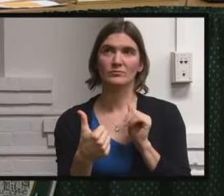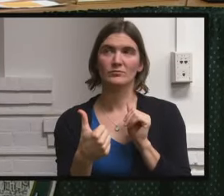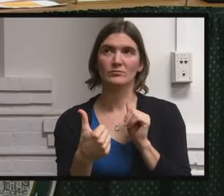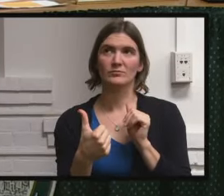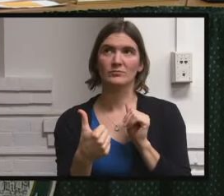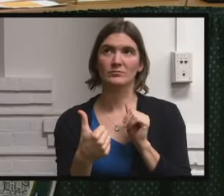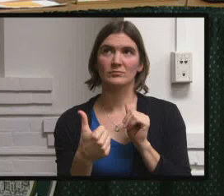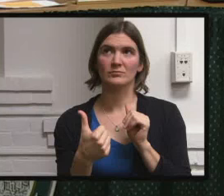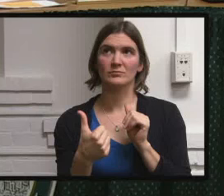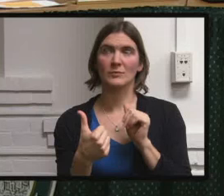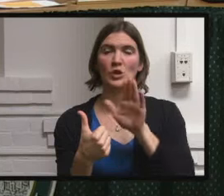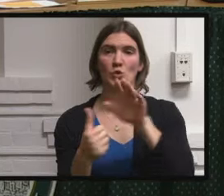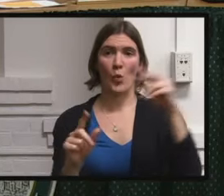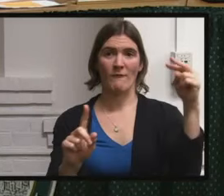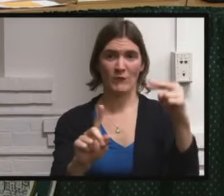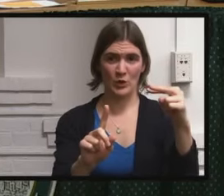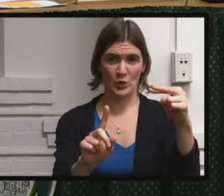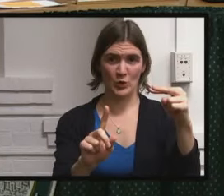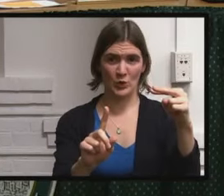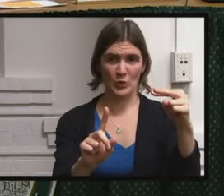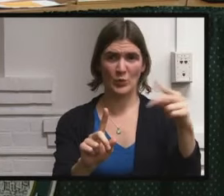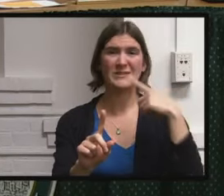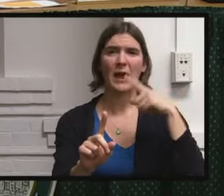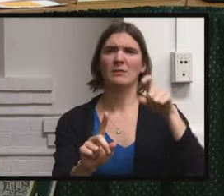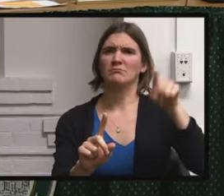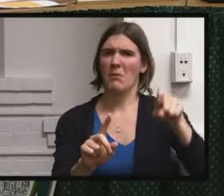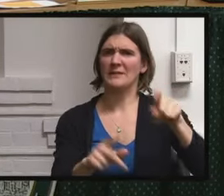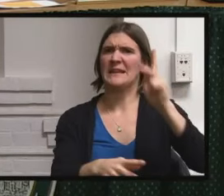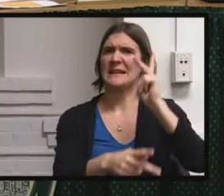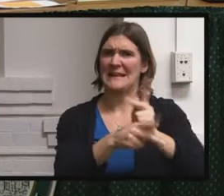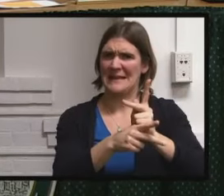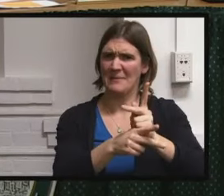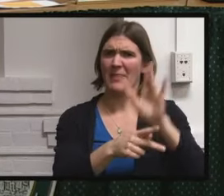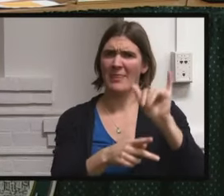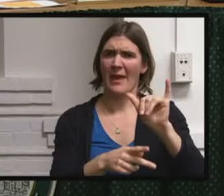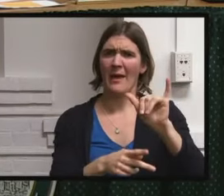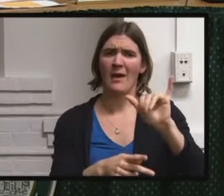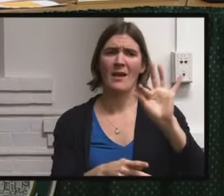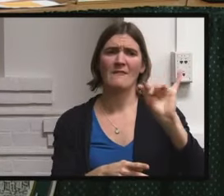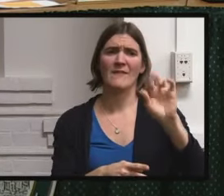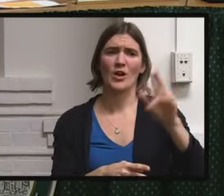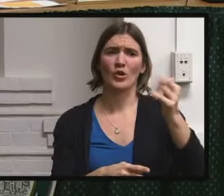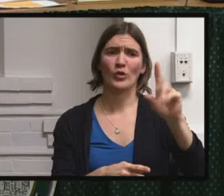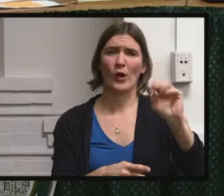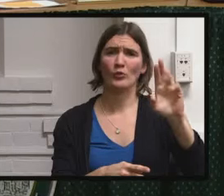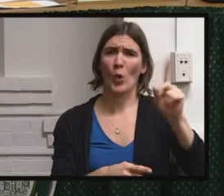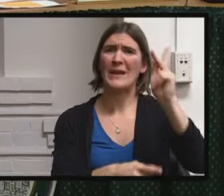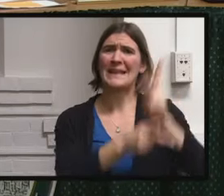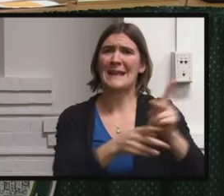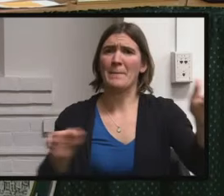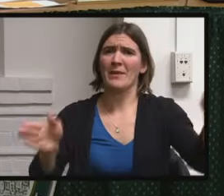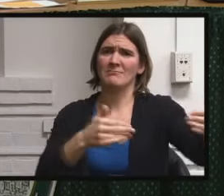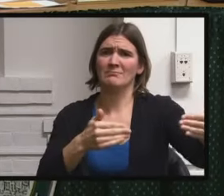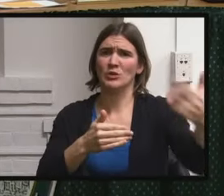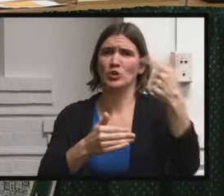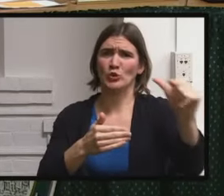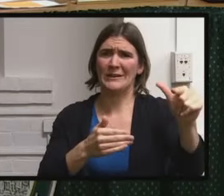why you view it as necessary to continue to have the roll-off location at Fairground Road and